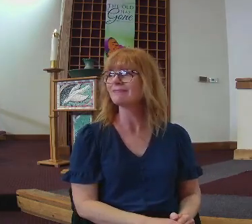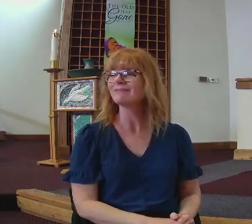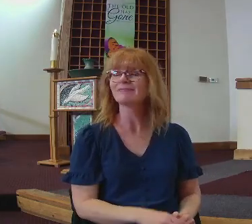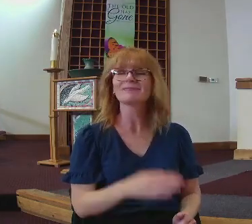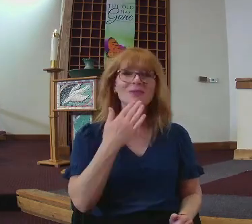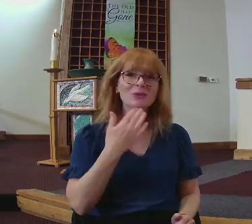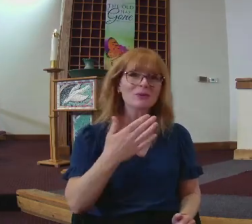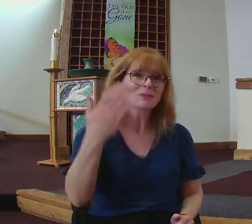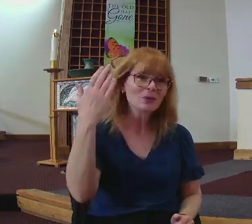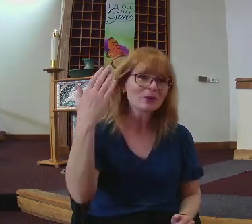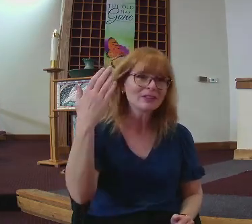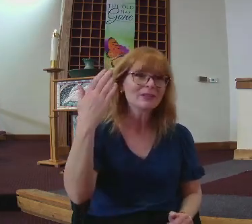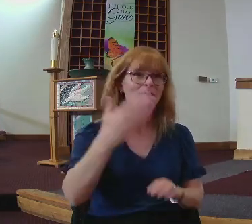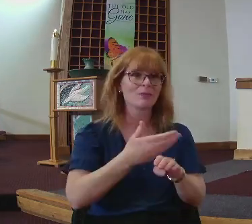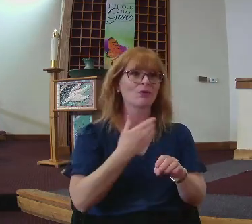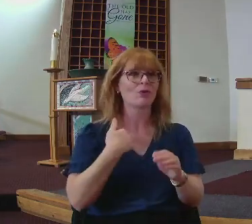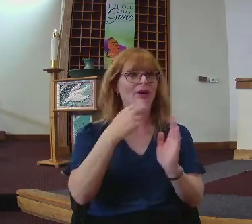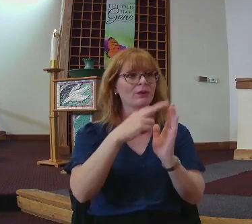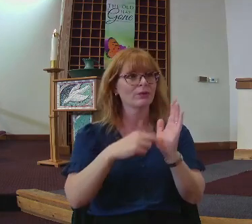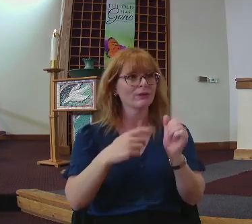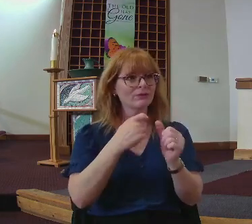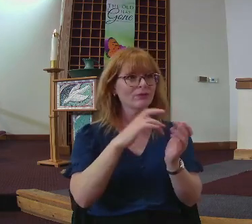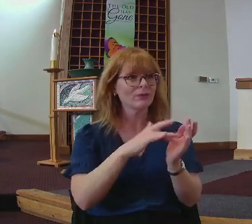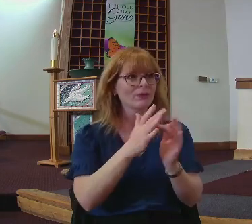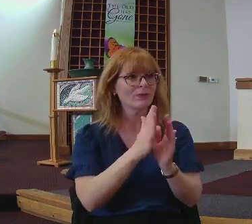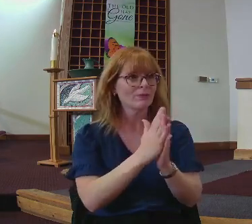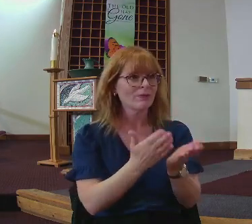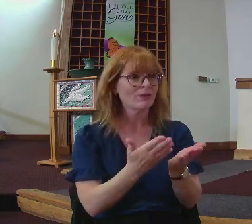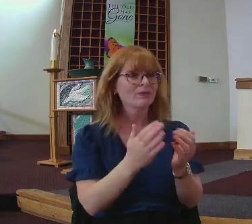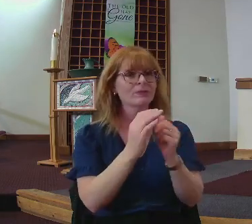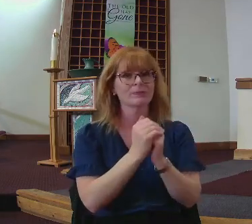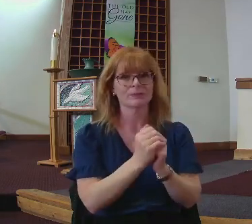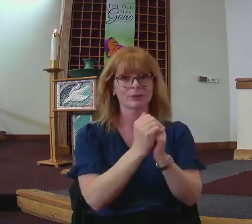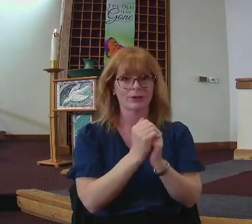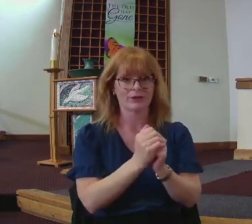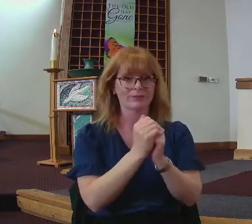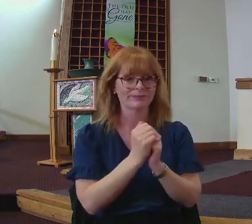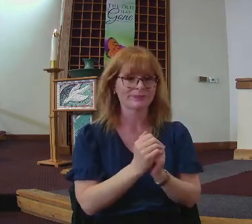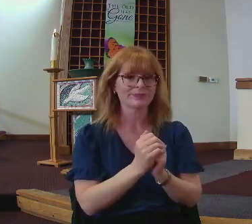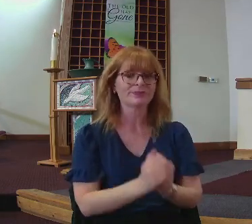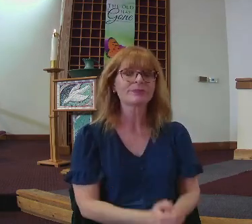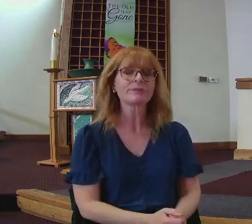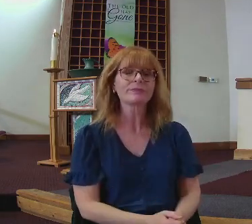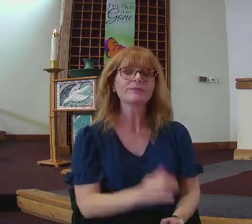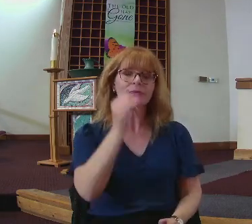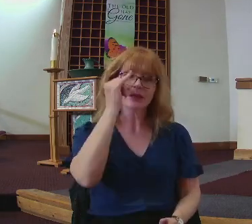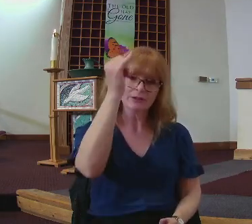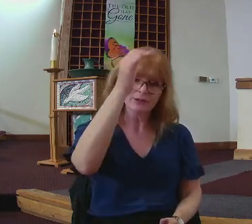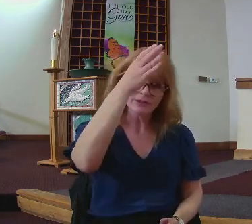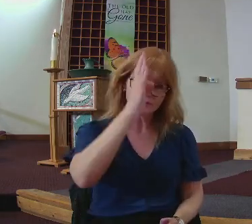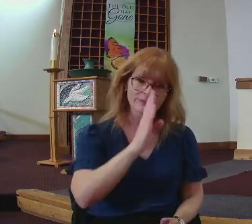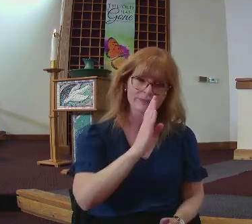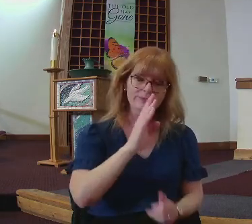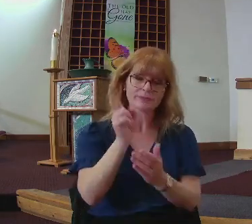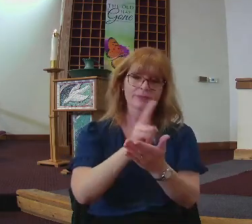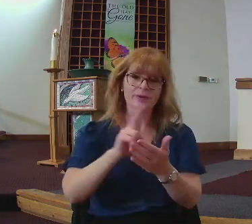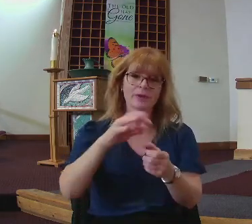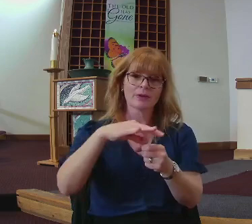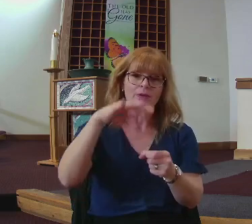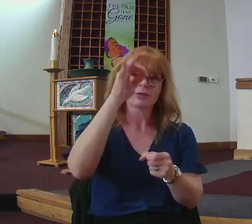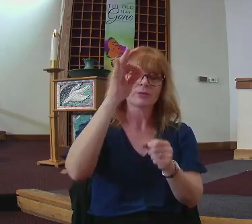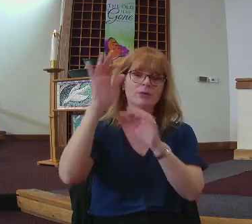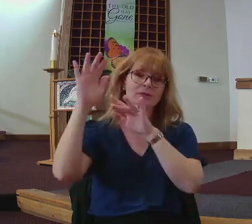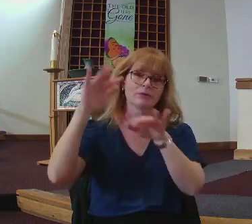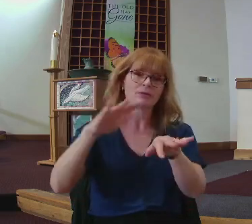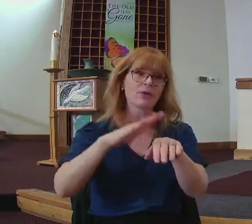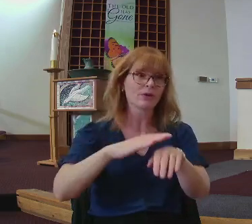Good morning, everybody. Before I read the scripture, let's have a word of prayer. Eternal God, may your Holy Spirit fall